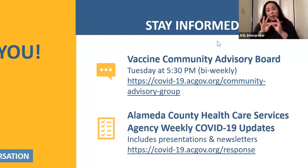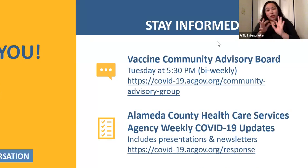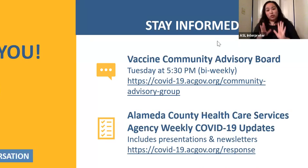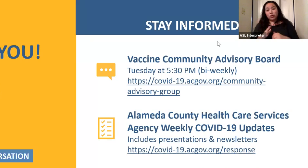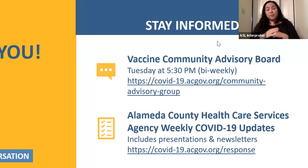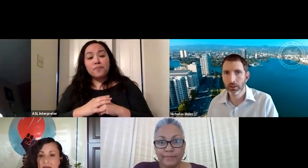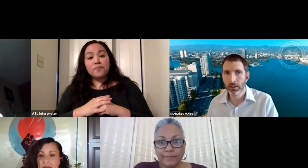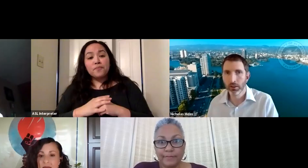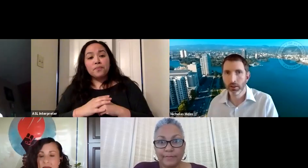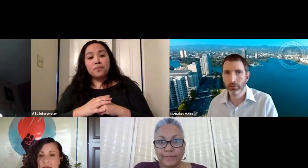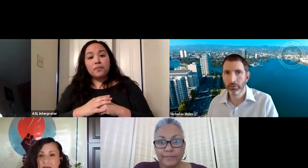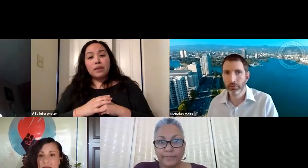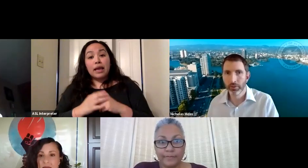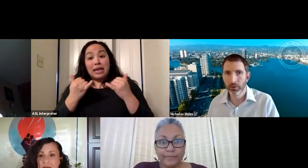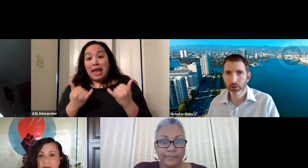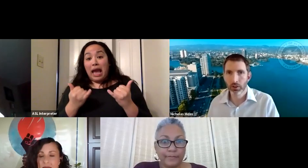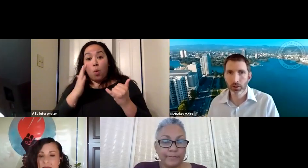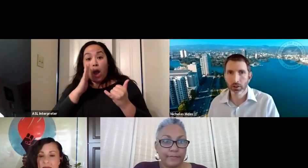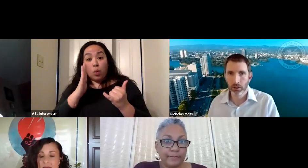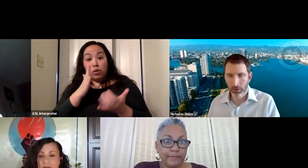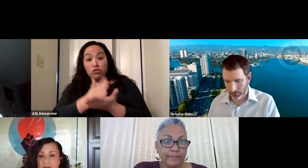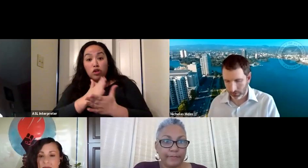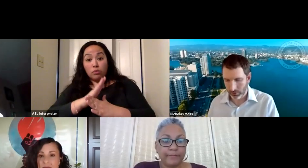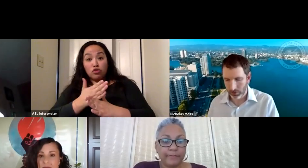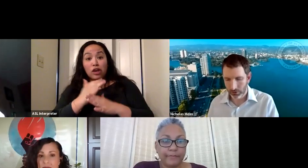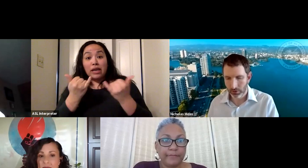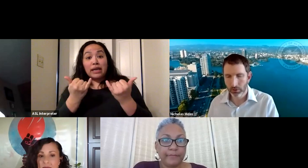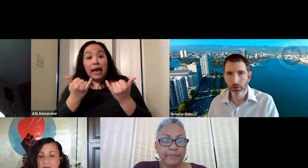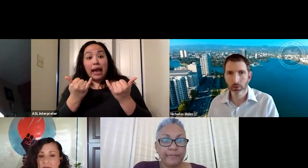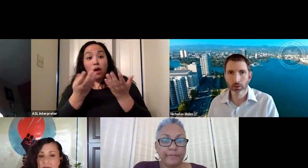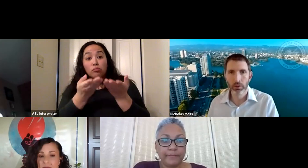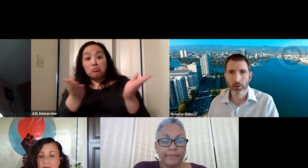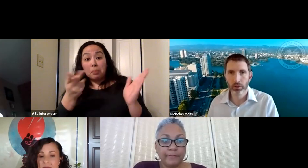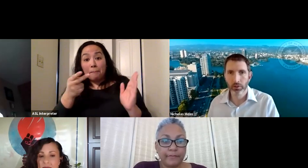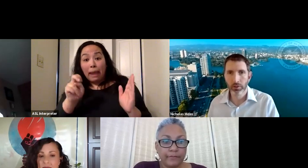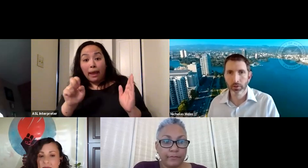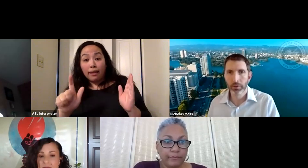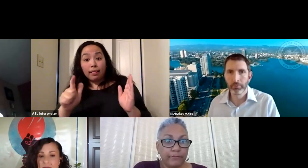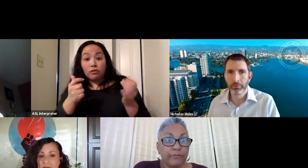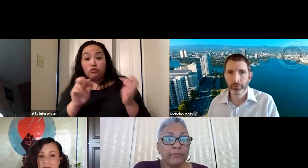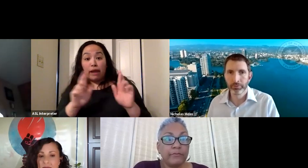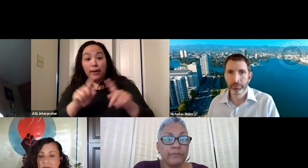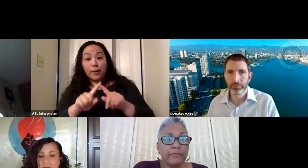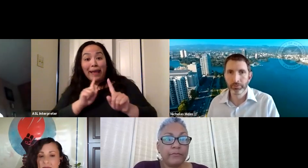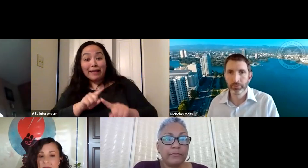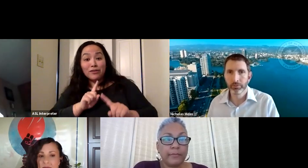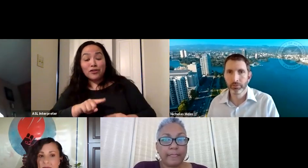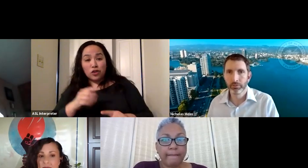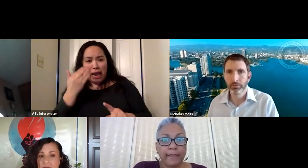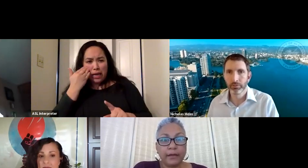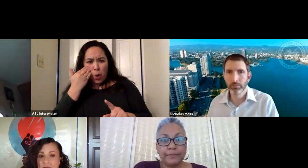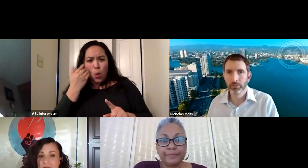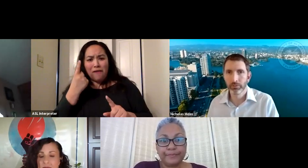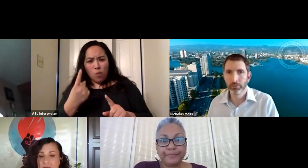And I will open it up to our panelists to answer questions. I know that we have one